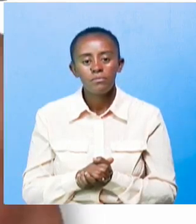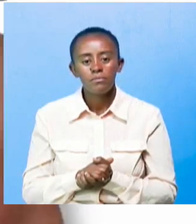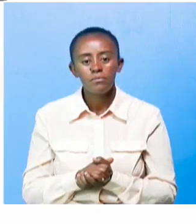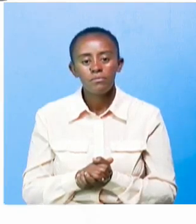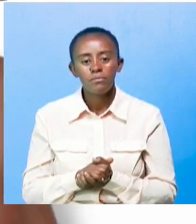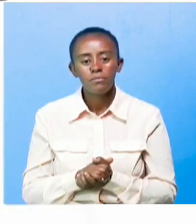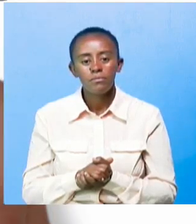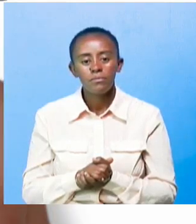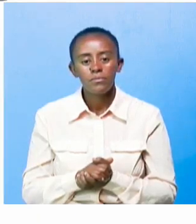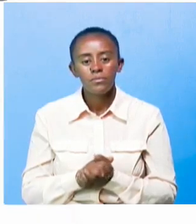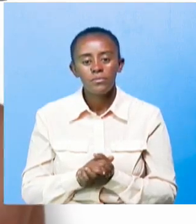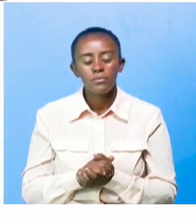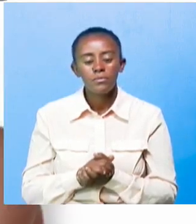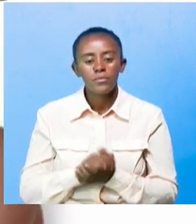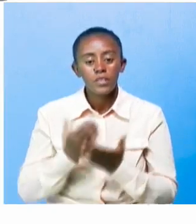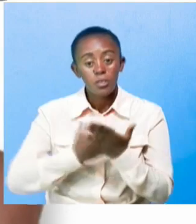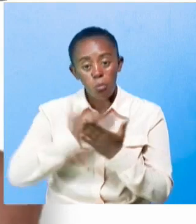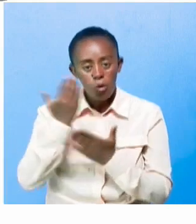in the morning